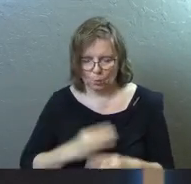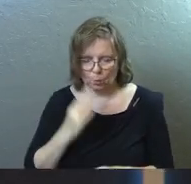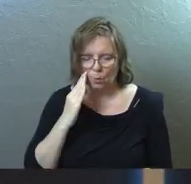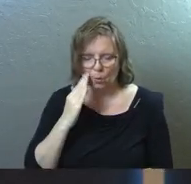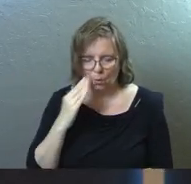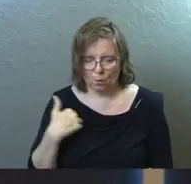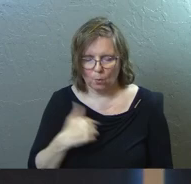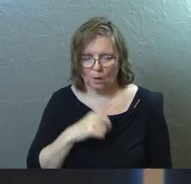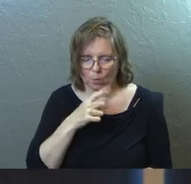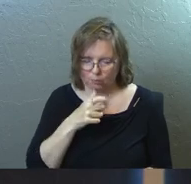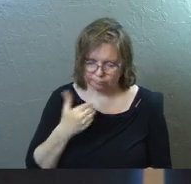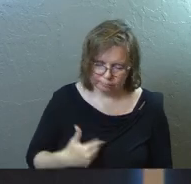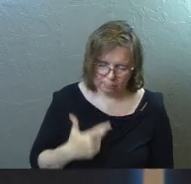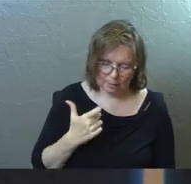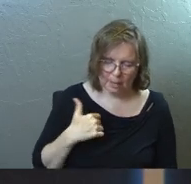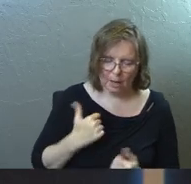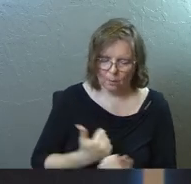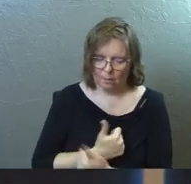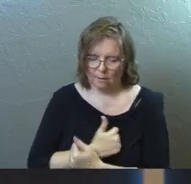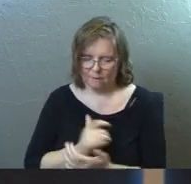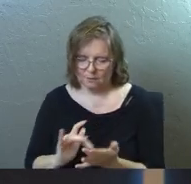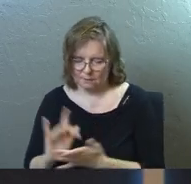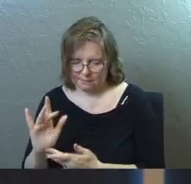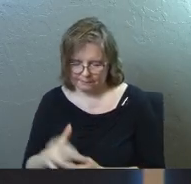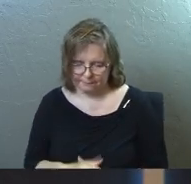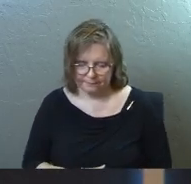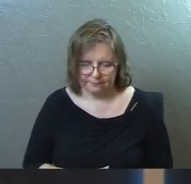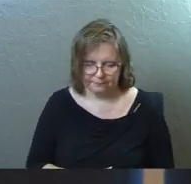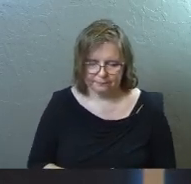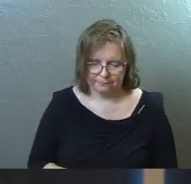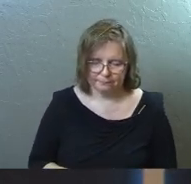world know that we are who we are by how we love, Jesus.